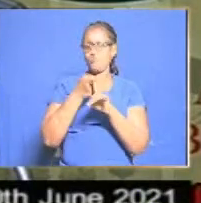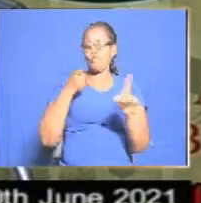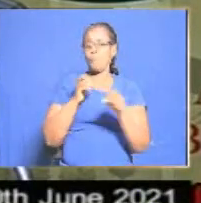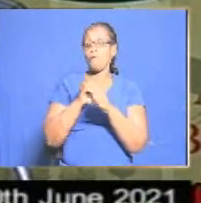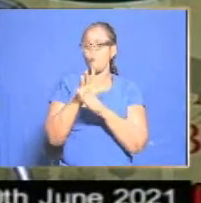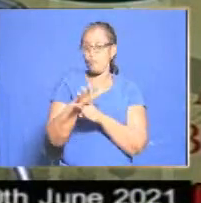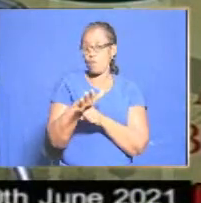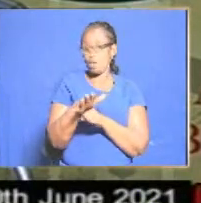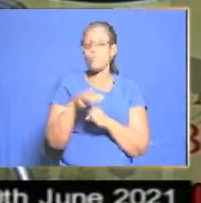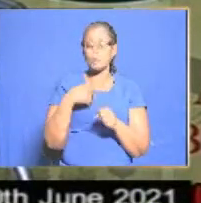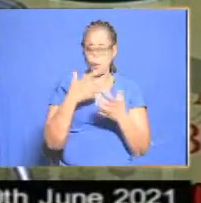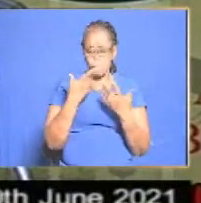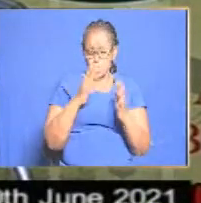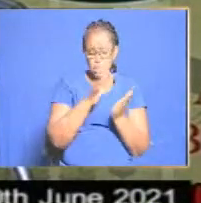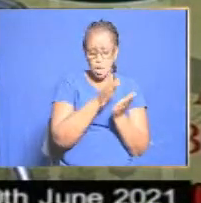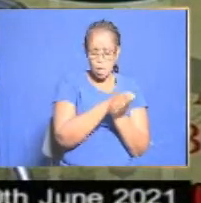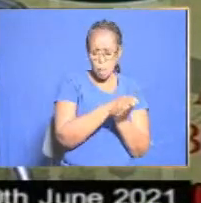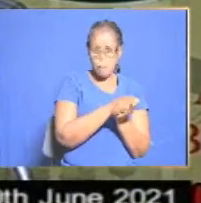set aside